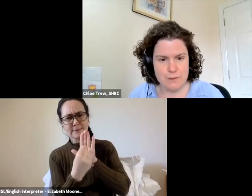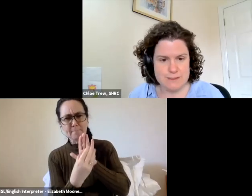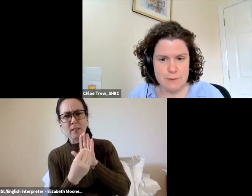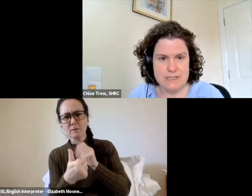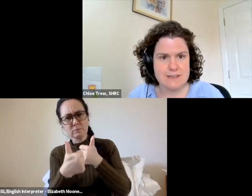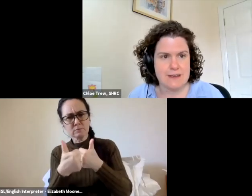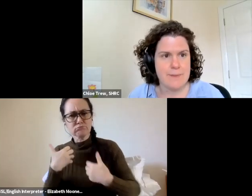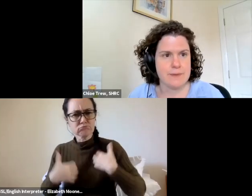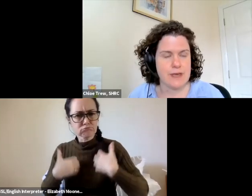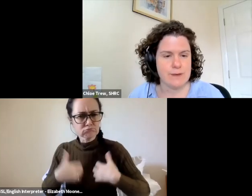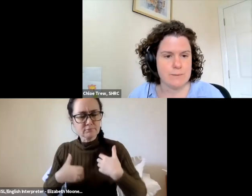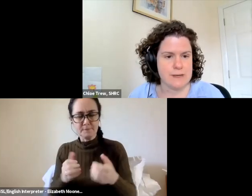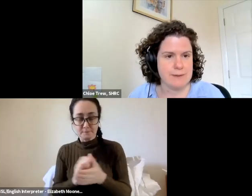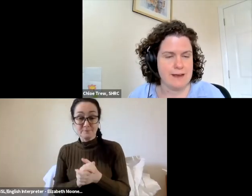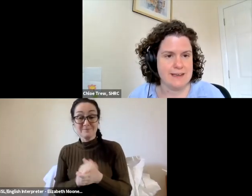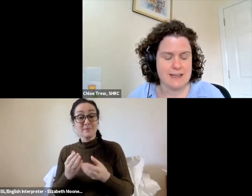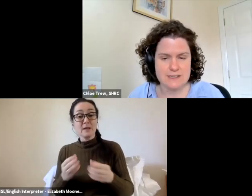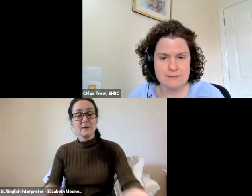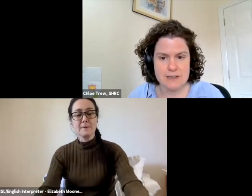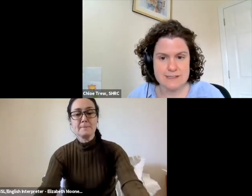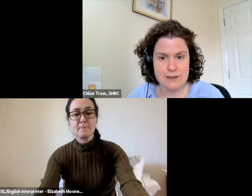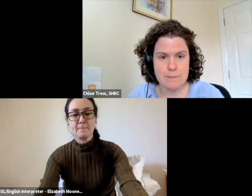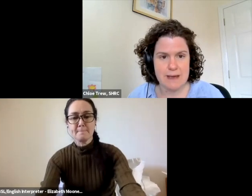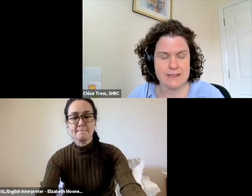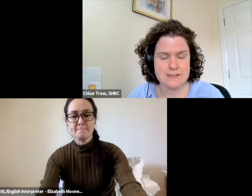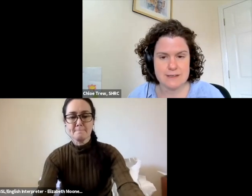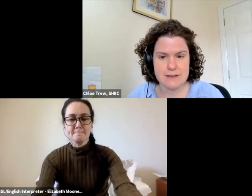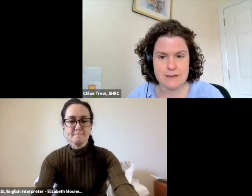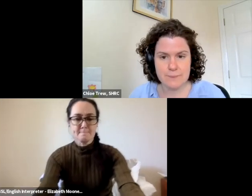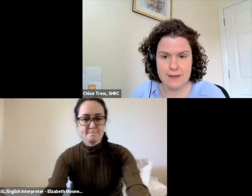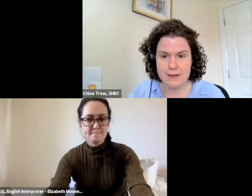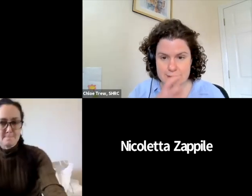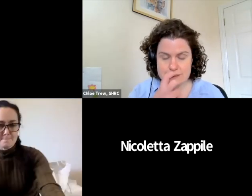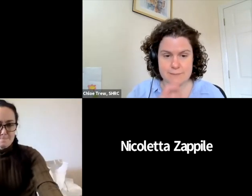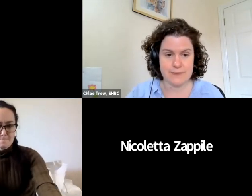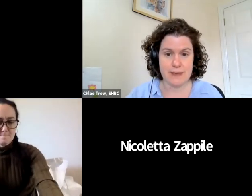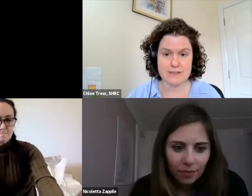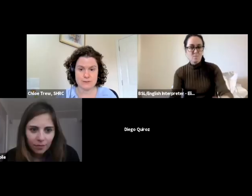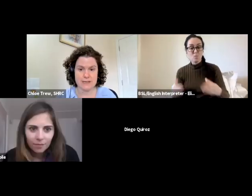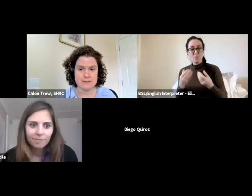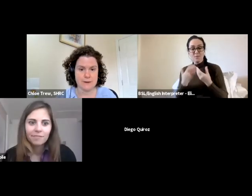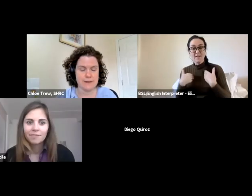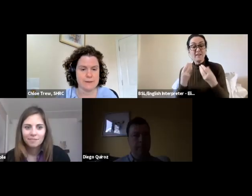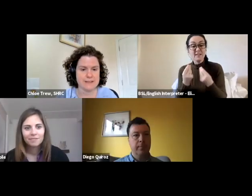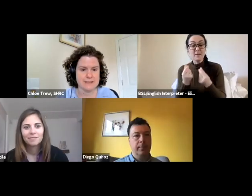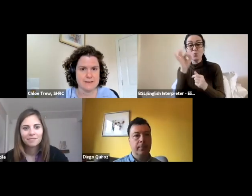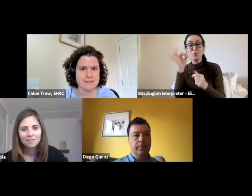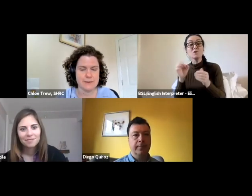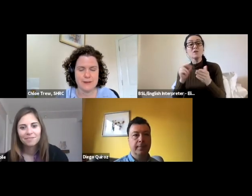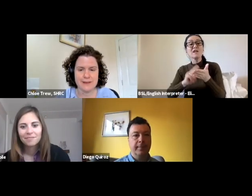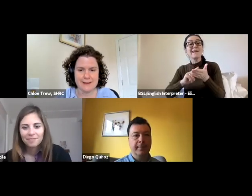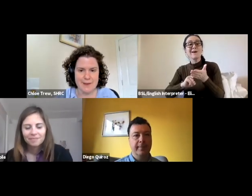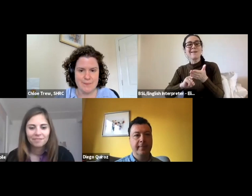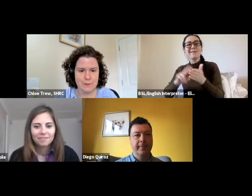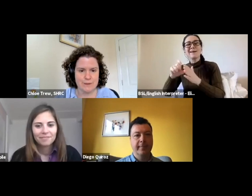So we've got some questions. If we could bring Nicoletta and Diego back into just the main screen as well, that would be excellent.